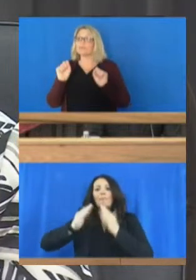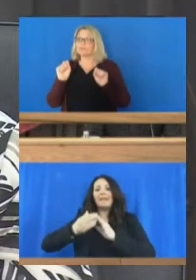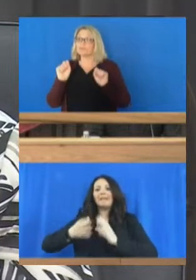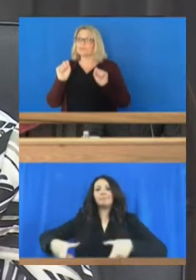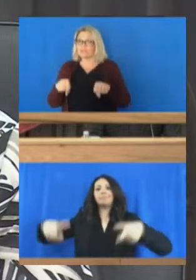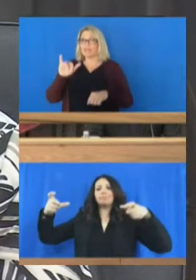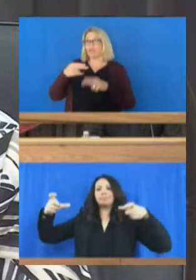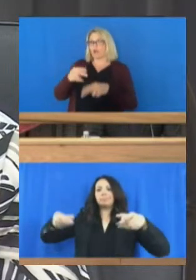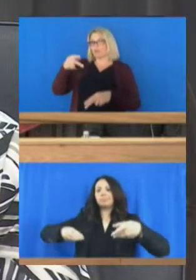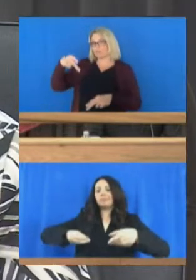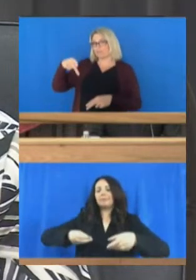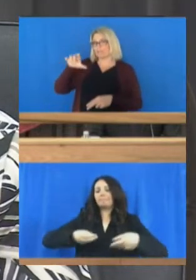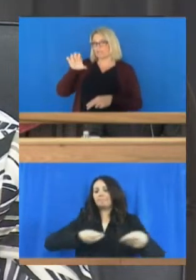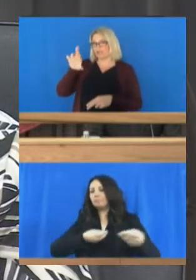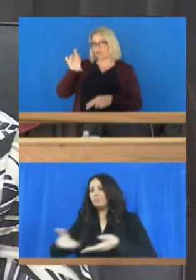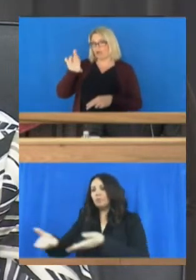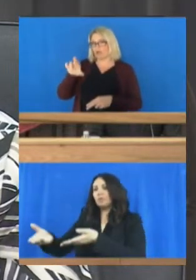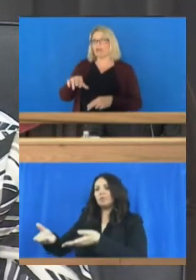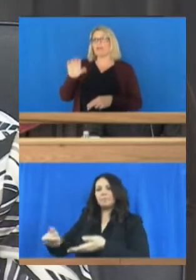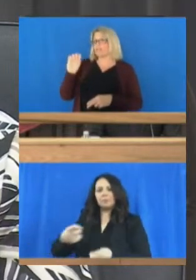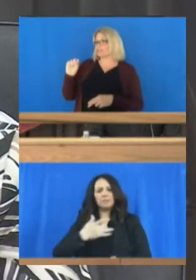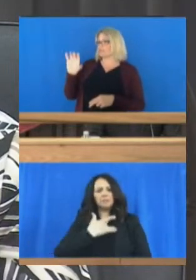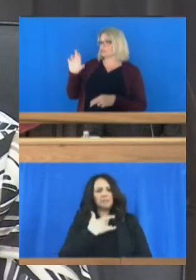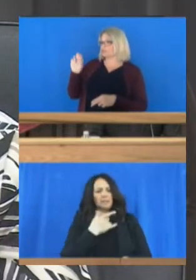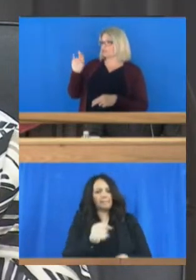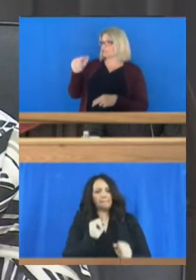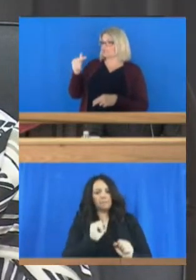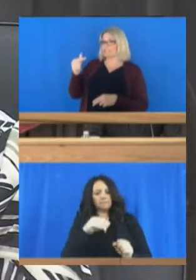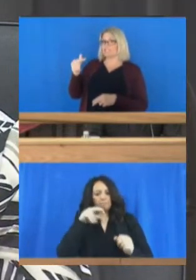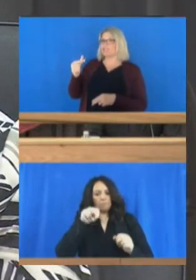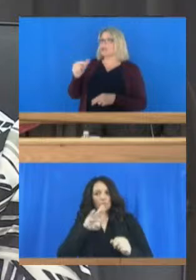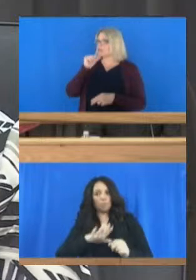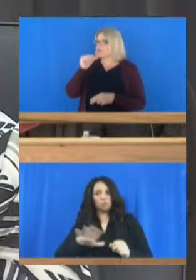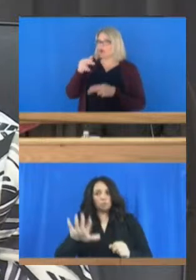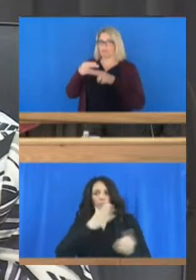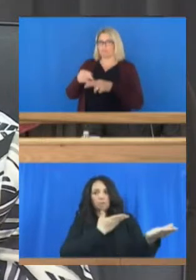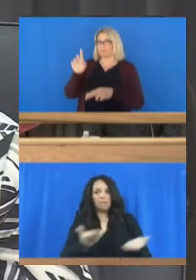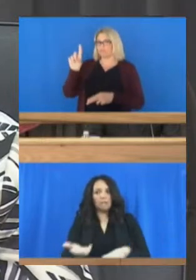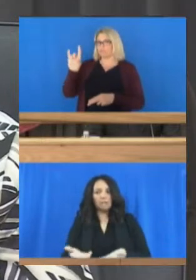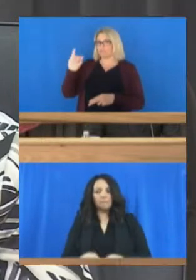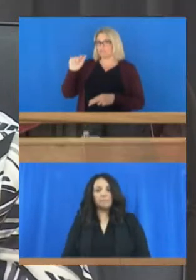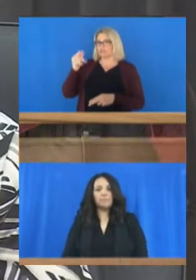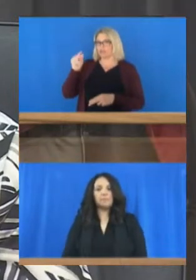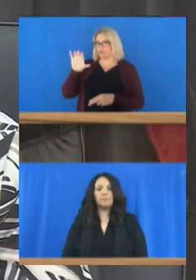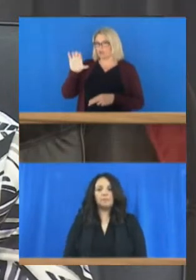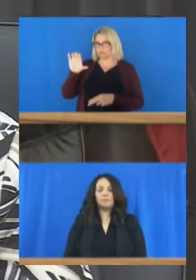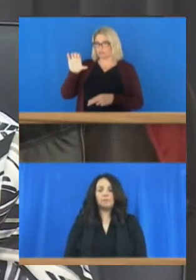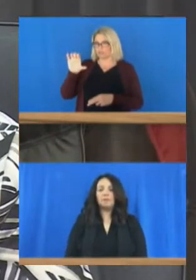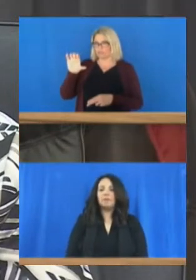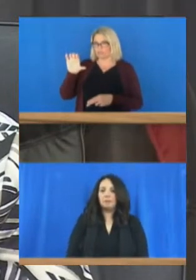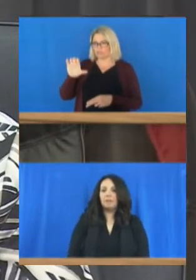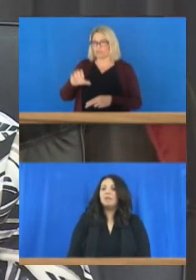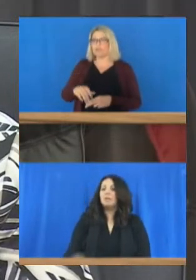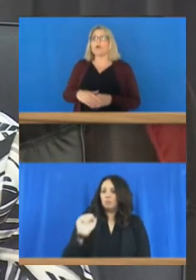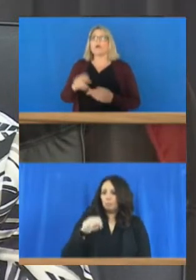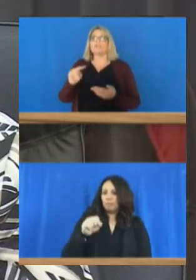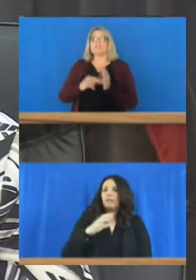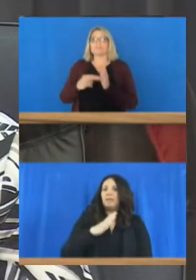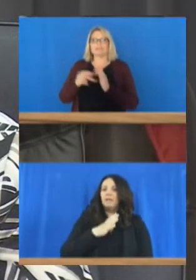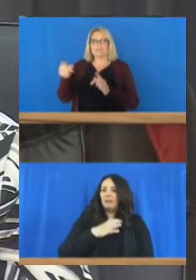kind of a rapid test would be a diagnostic PCR test. And if there are any companies that have access to